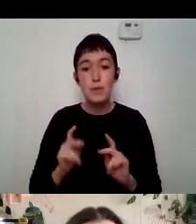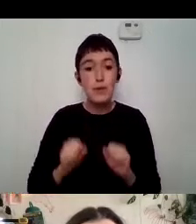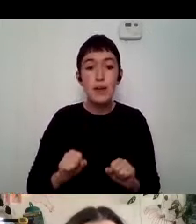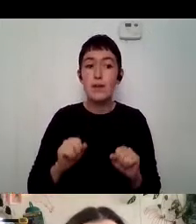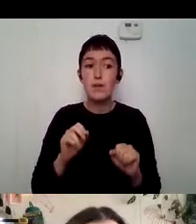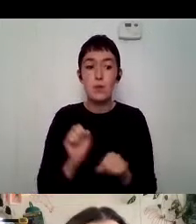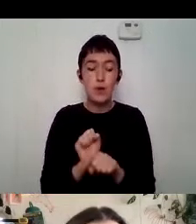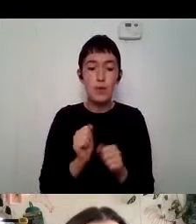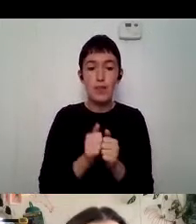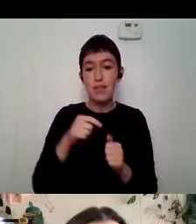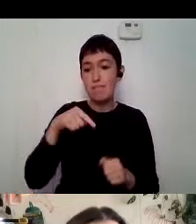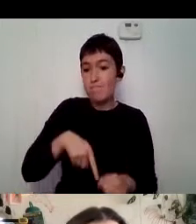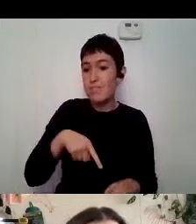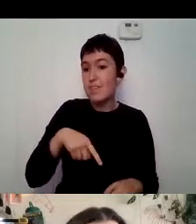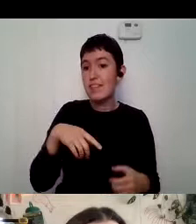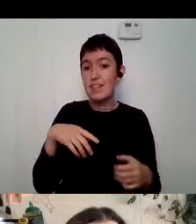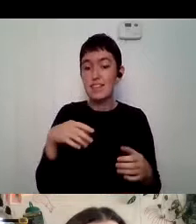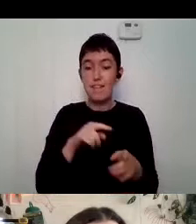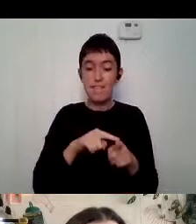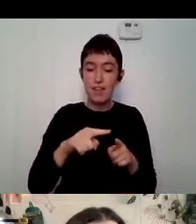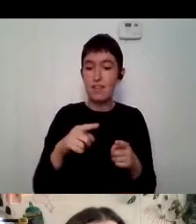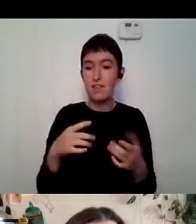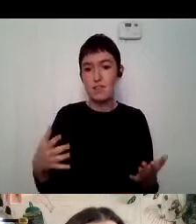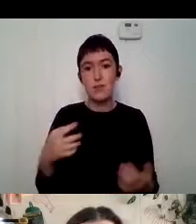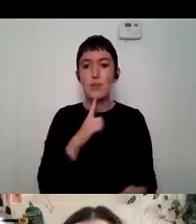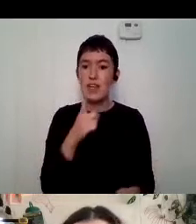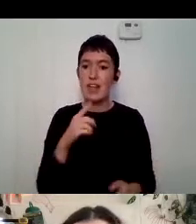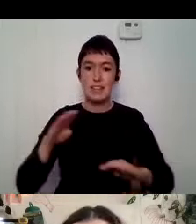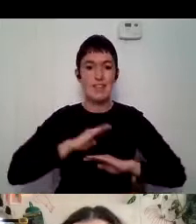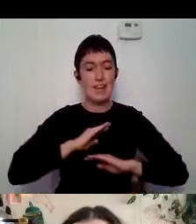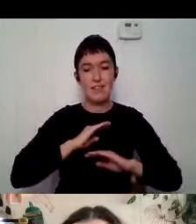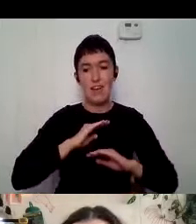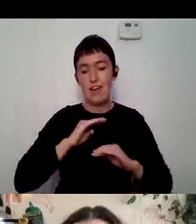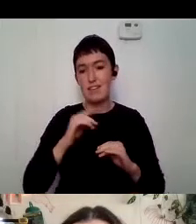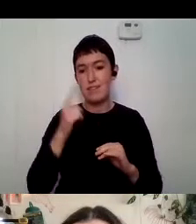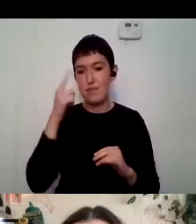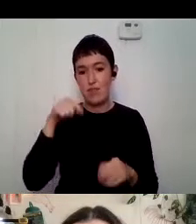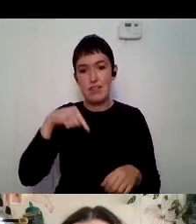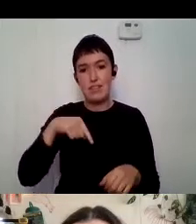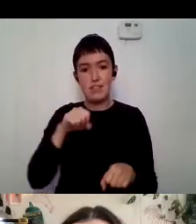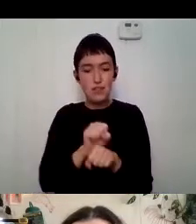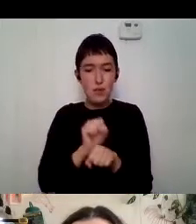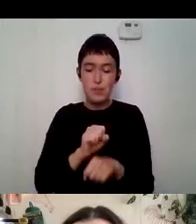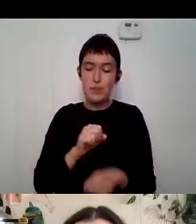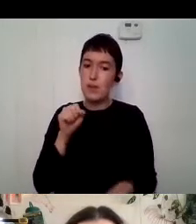and make it a really satisfying job, besides the fact that you can actually have an impact with your